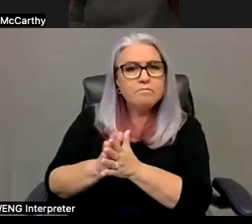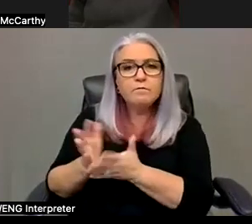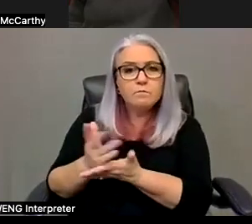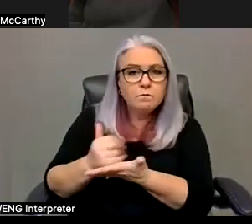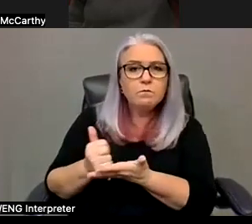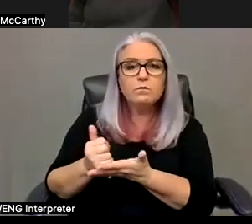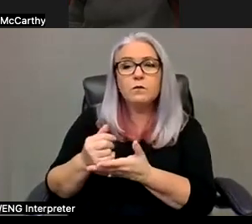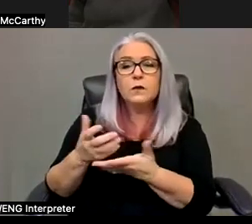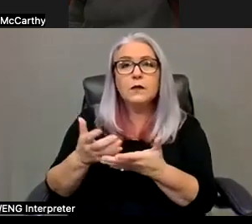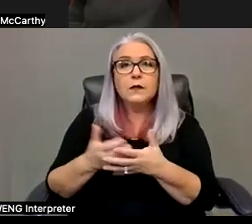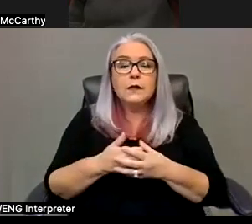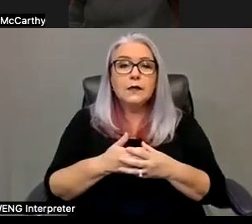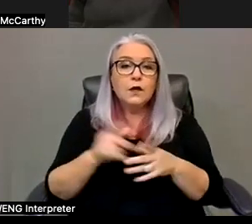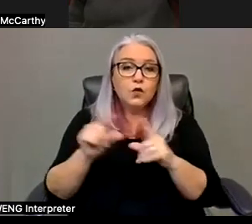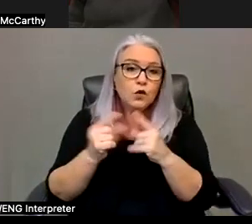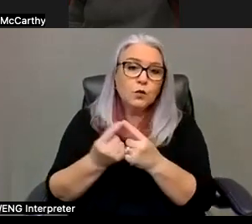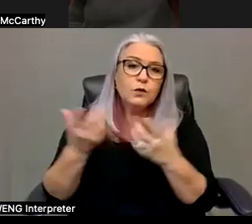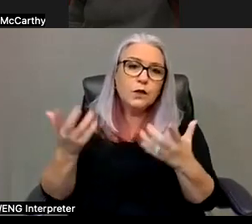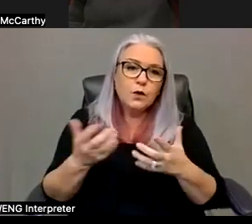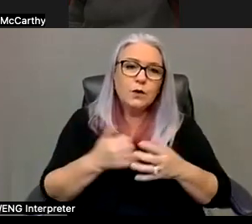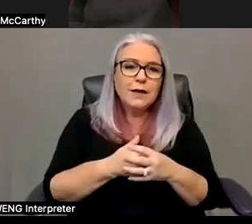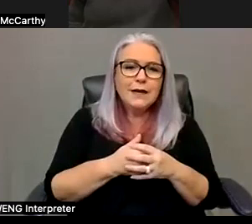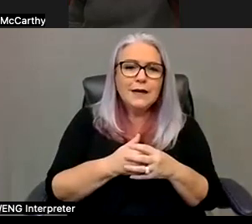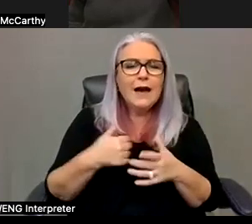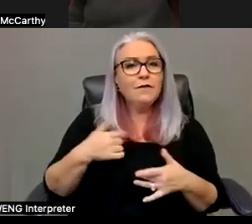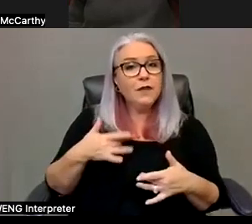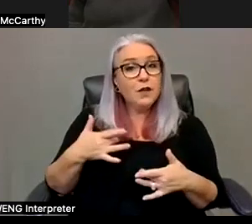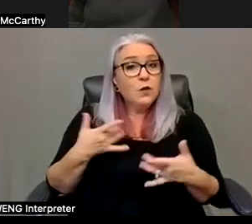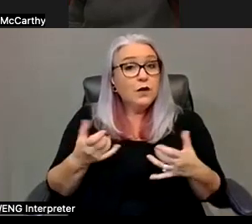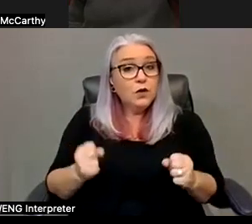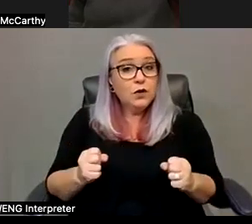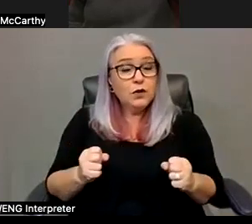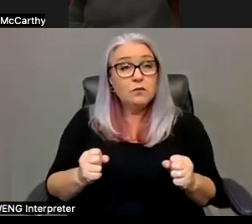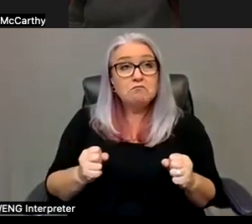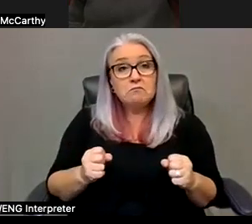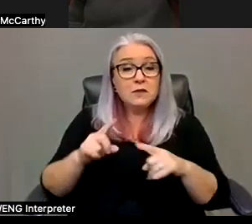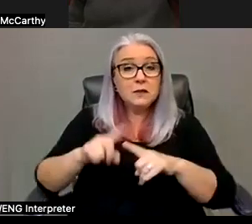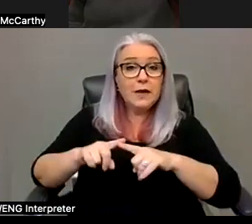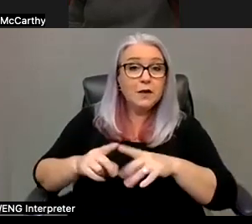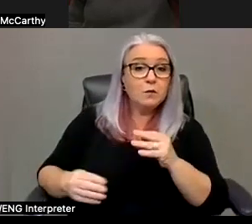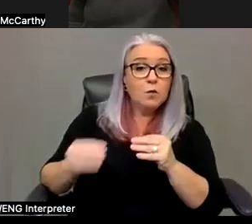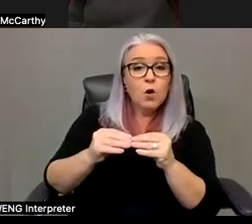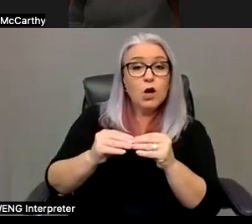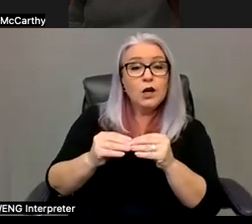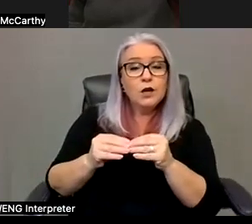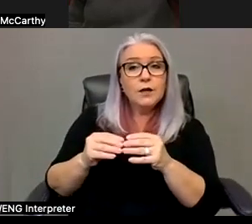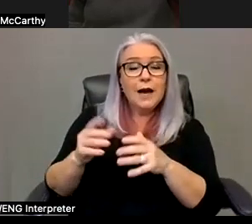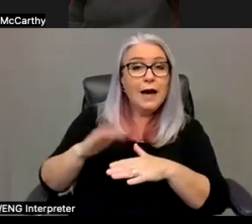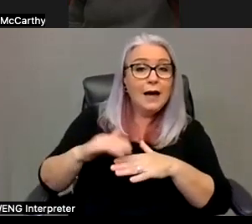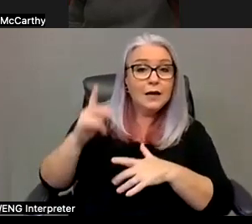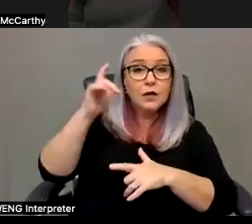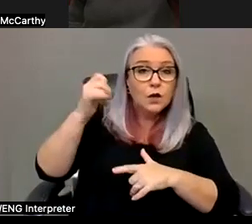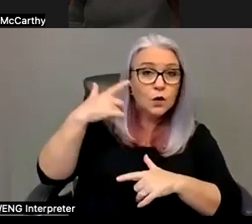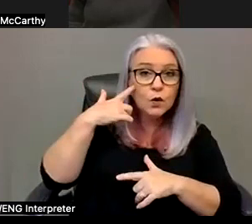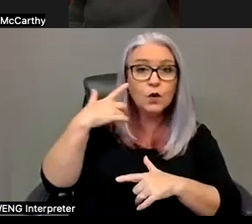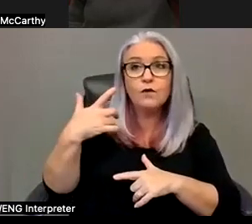organization or group. So I think we could rely more heavily on governmental institutions in certain cases, like the Army Corps of Engineers,